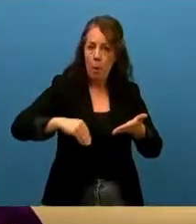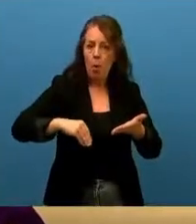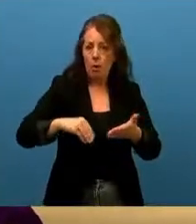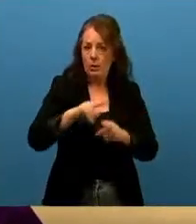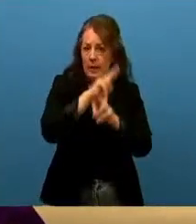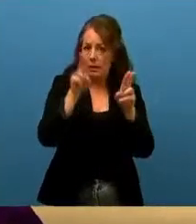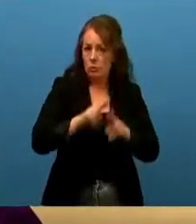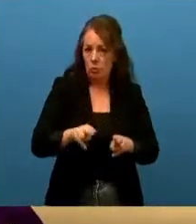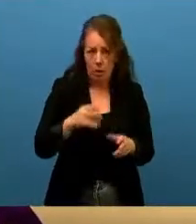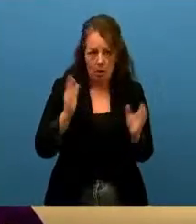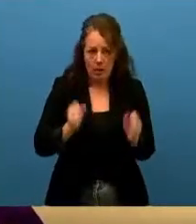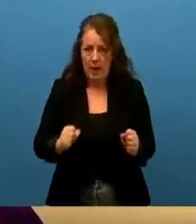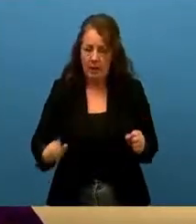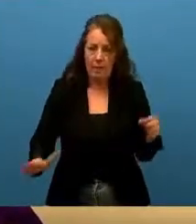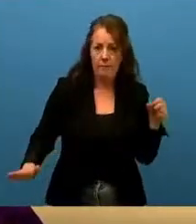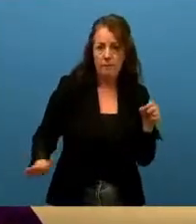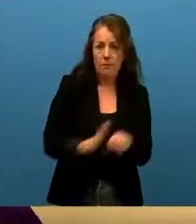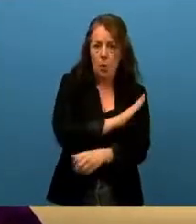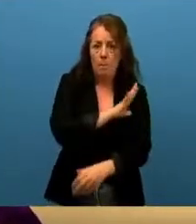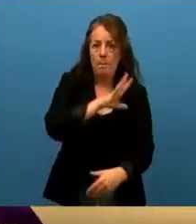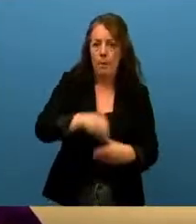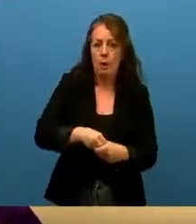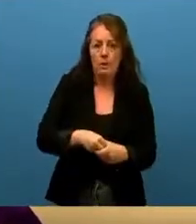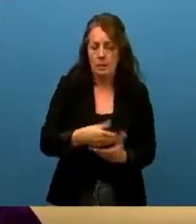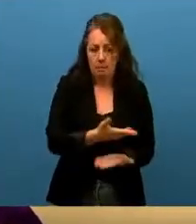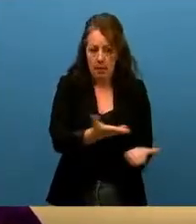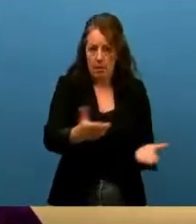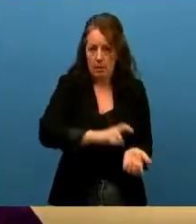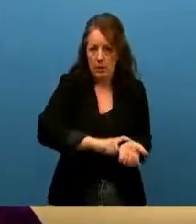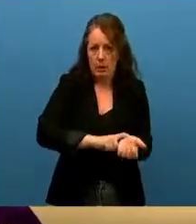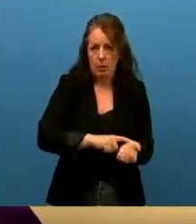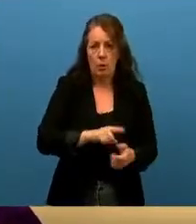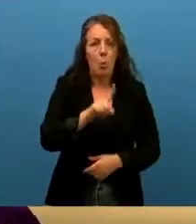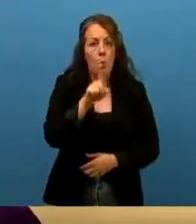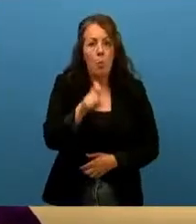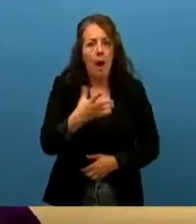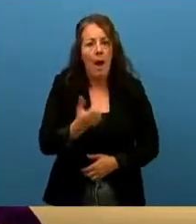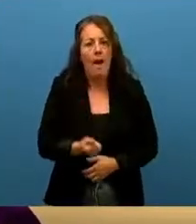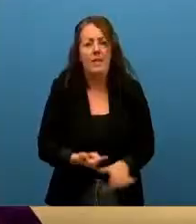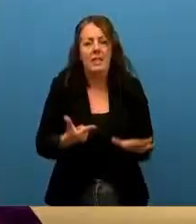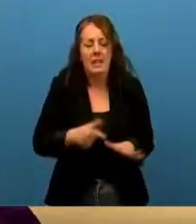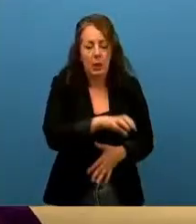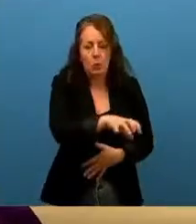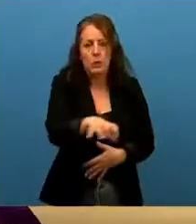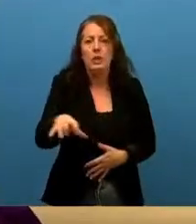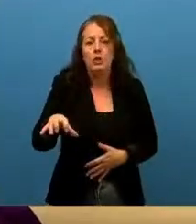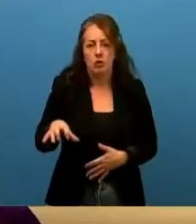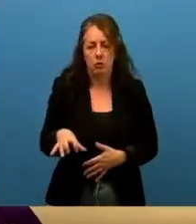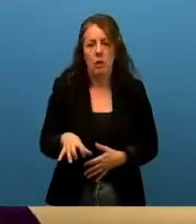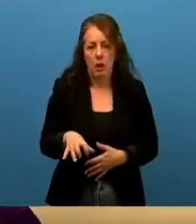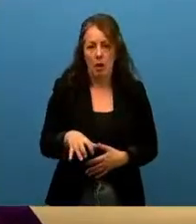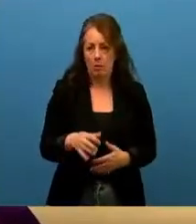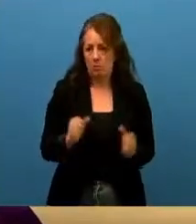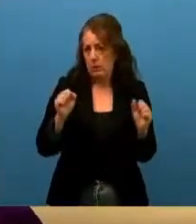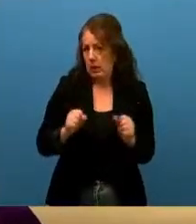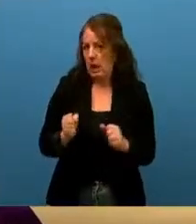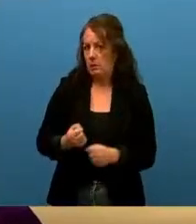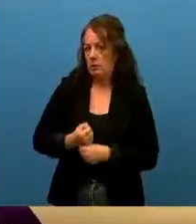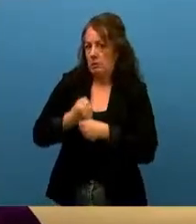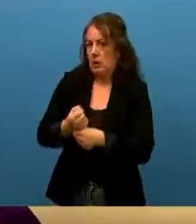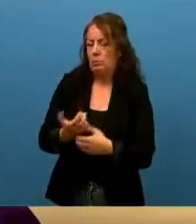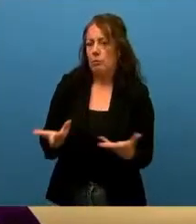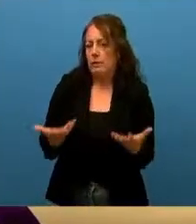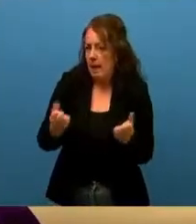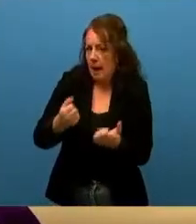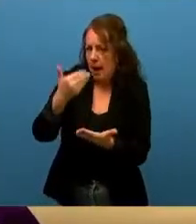Indigenous peoples from the 7 Indigenous social-cultural regions. We propose to